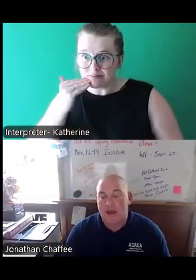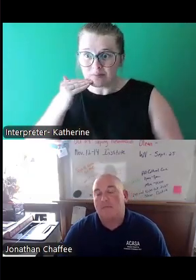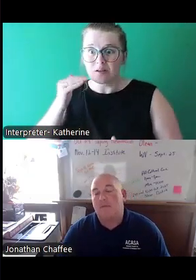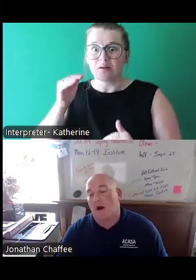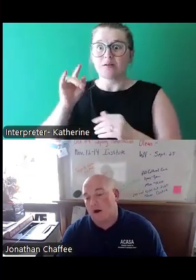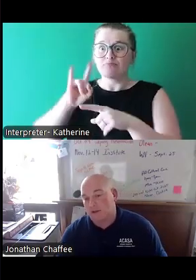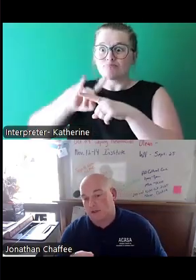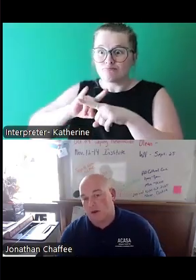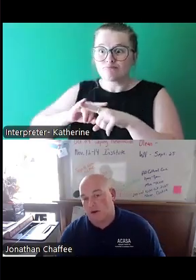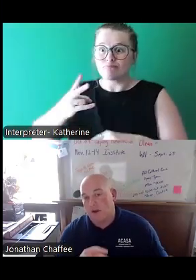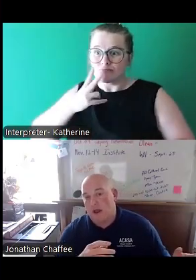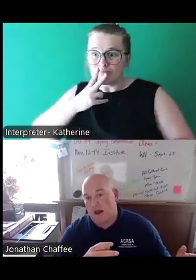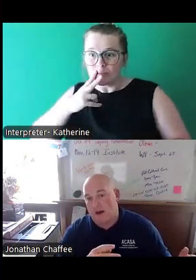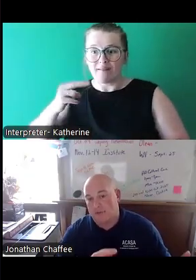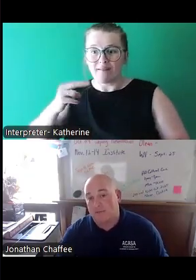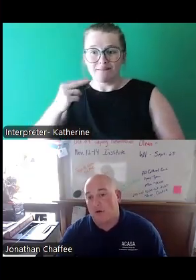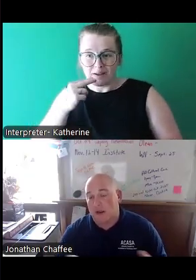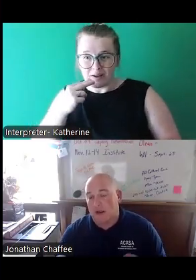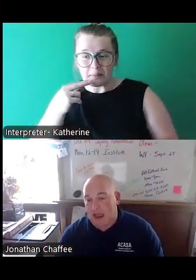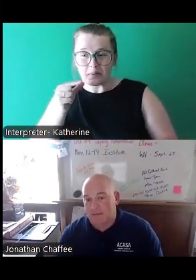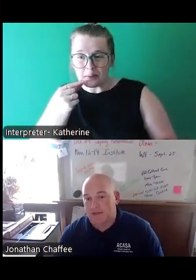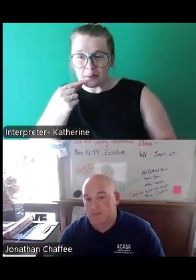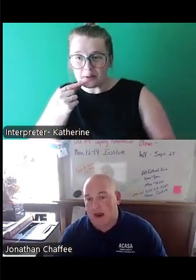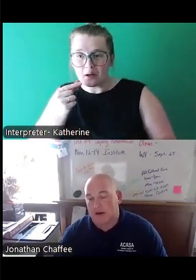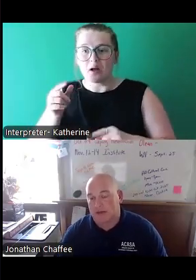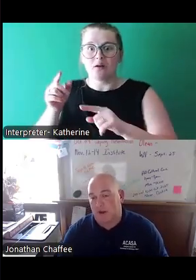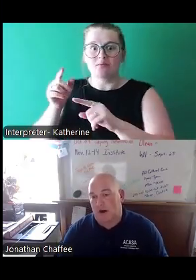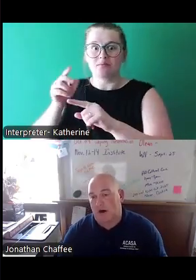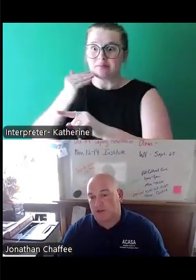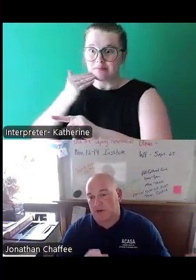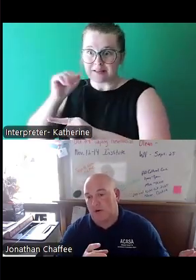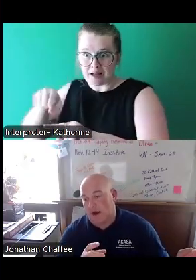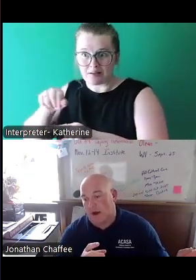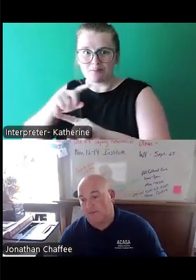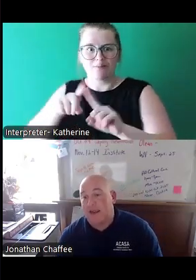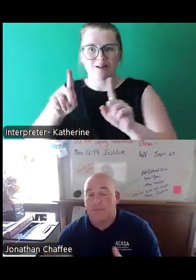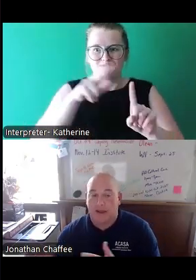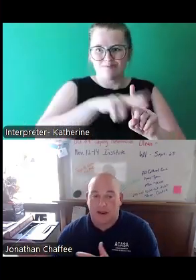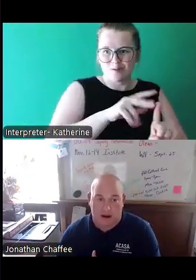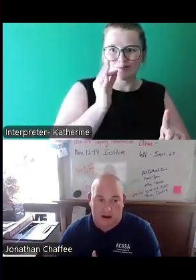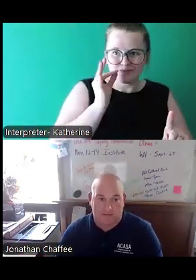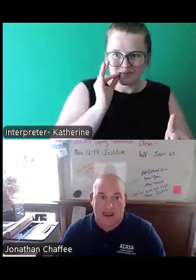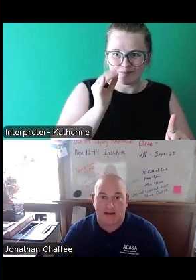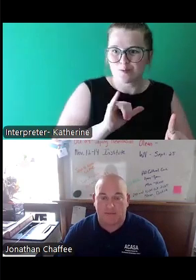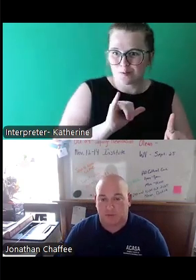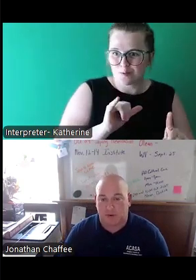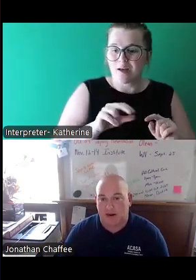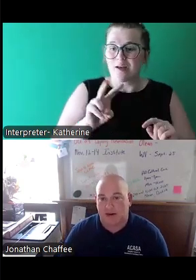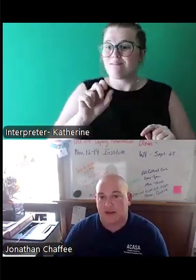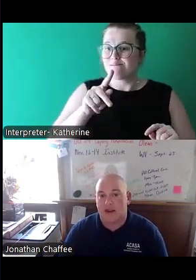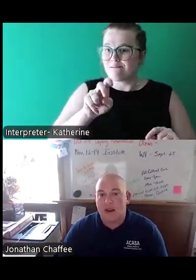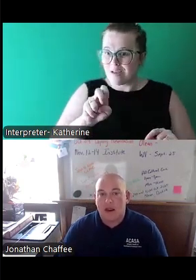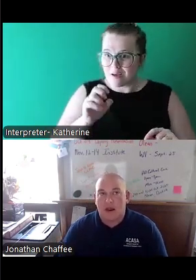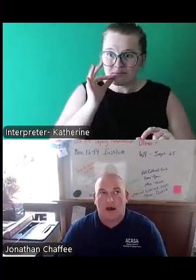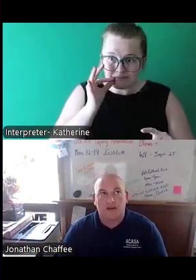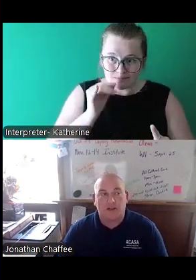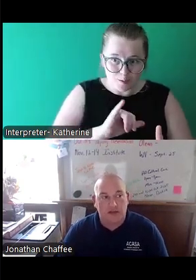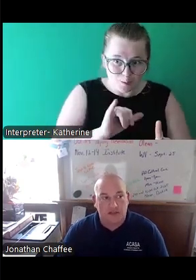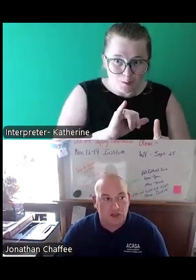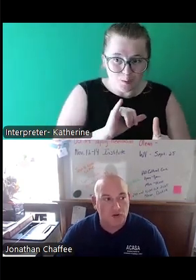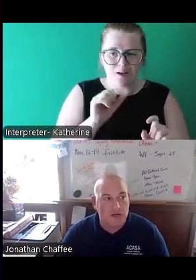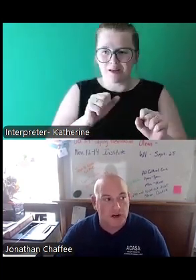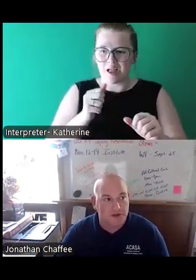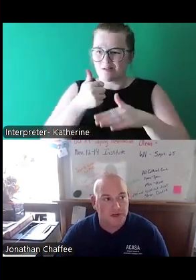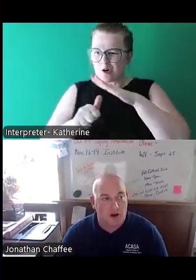nicotine, but also smoking of cannabis products, but also vaping of cannabis products. And